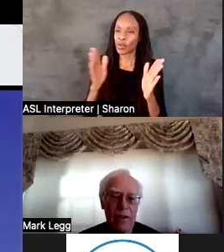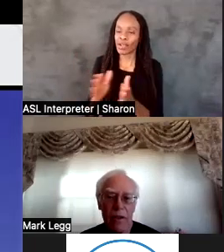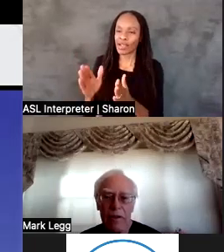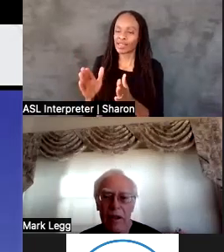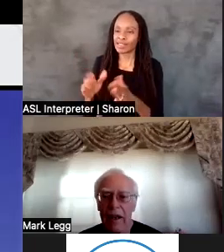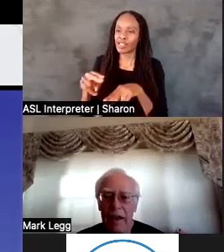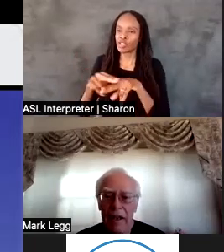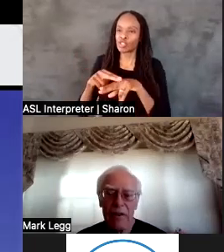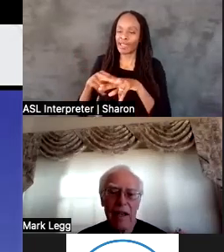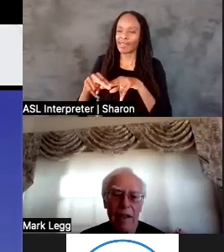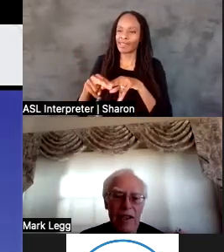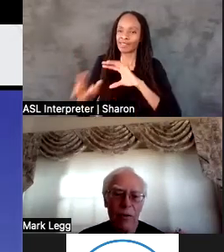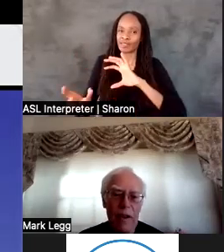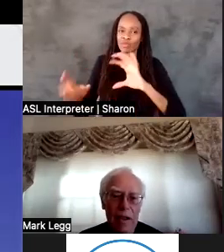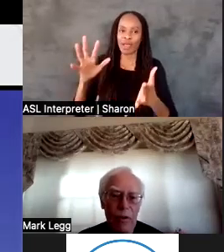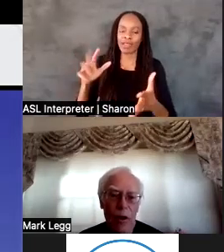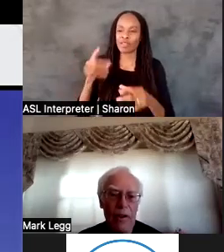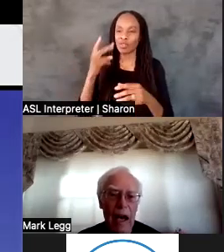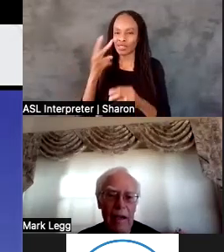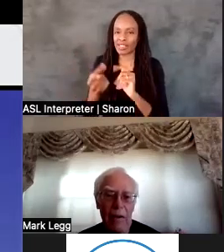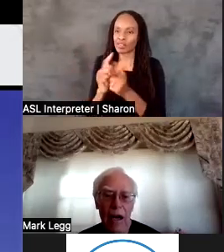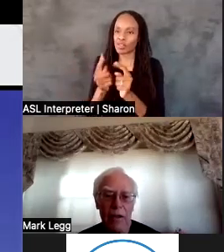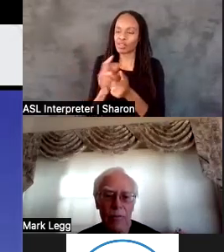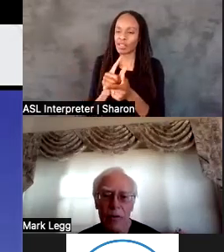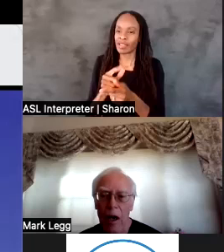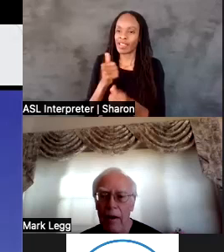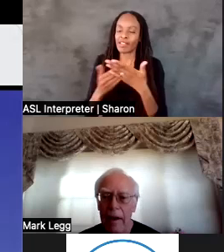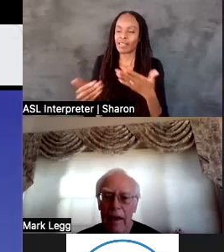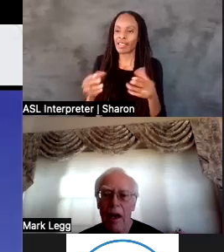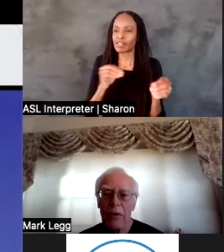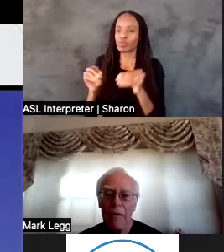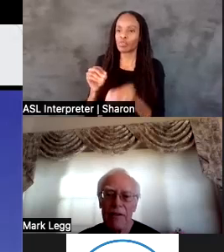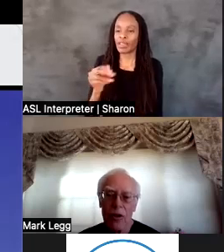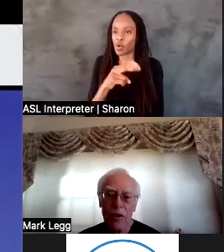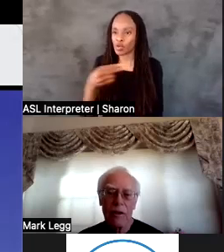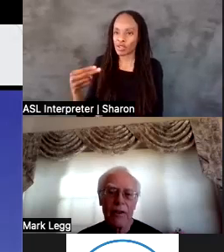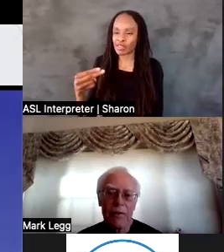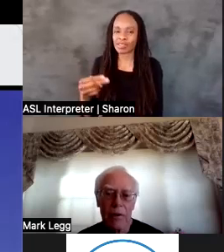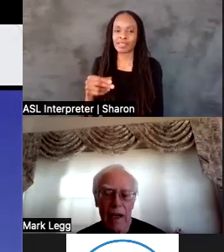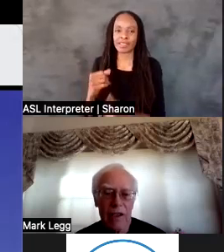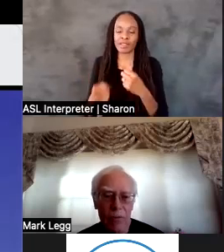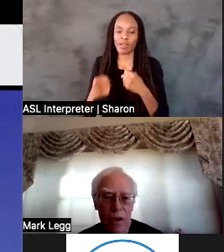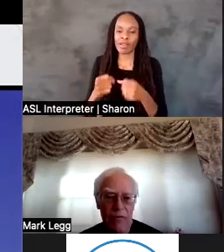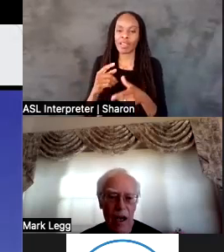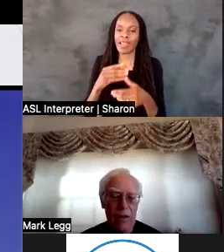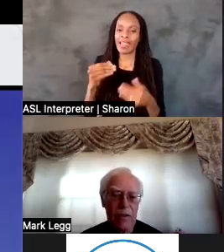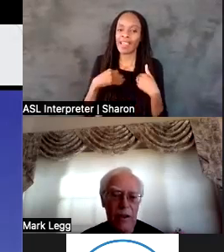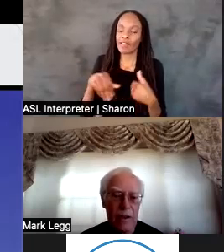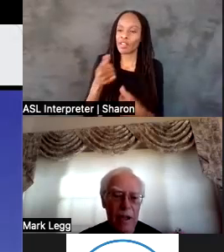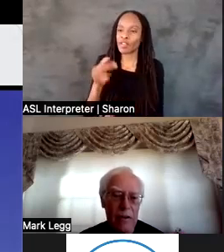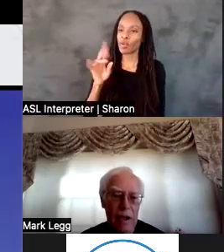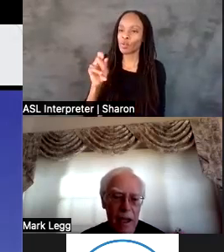just to show you. You've got the translation where things move horizontally and the cars move around. You also have these vertical axis rotations where